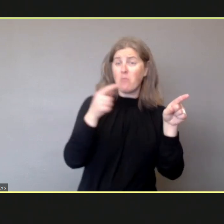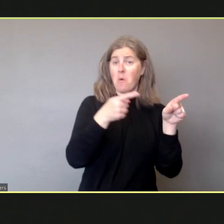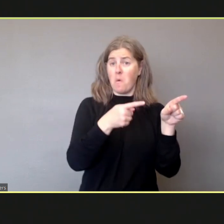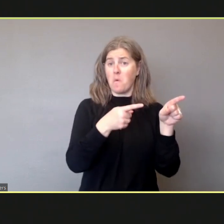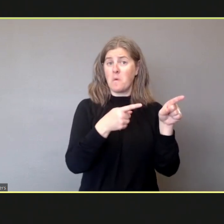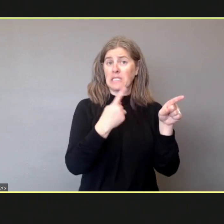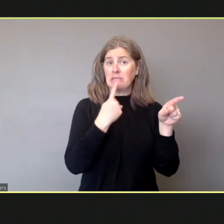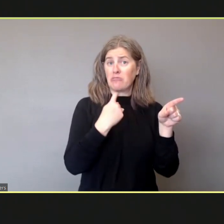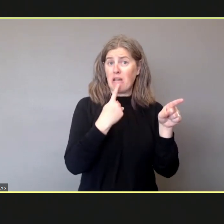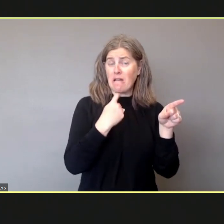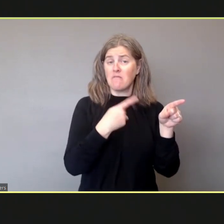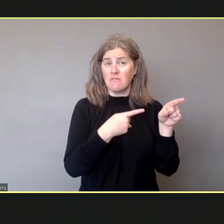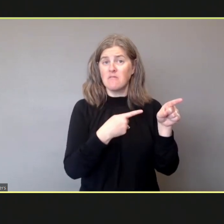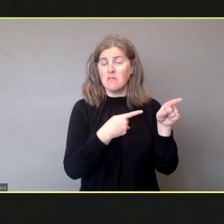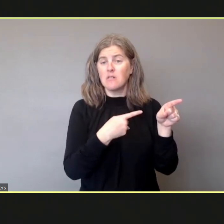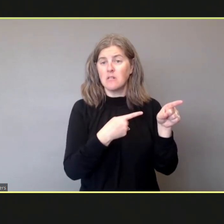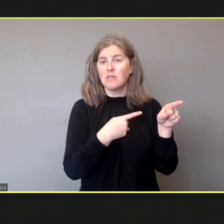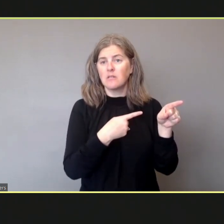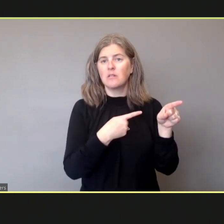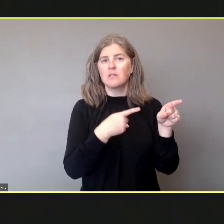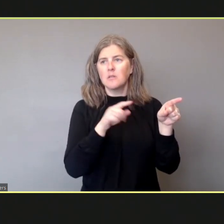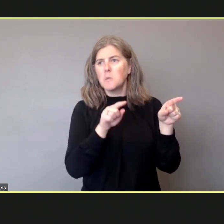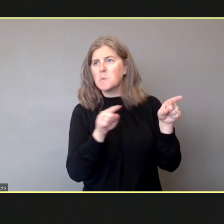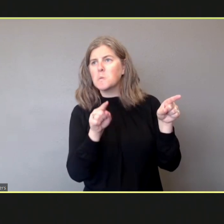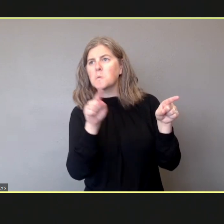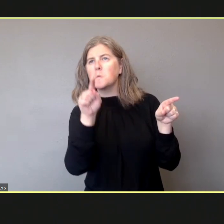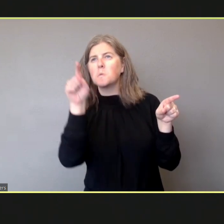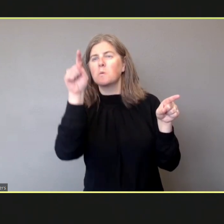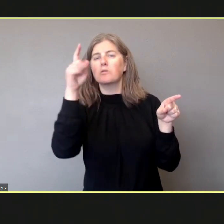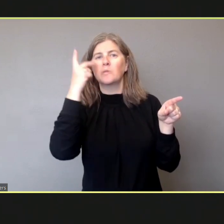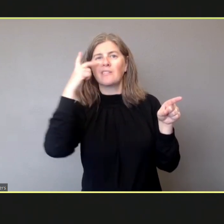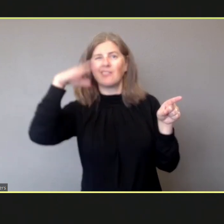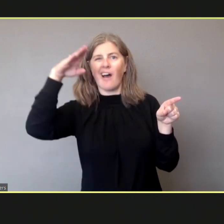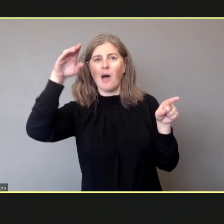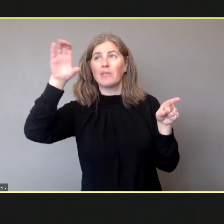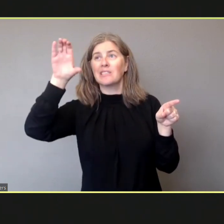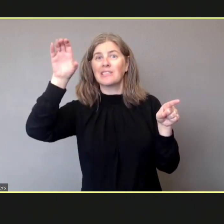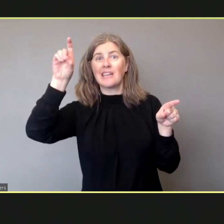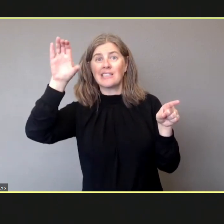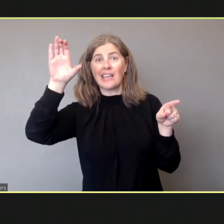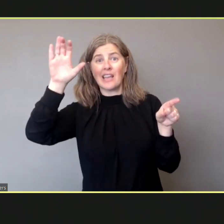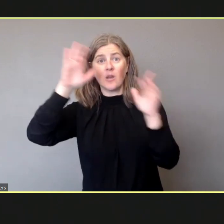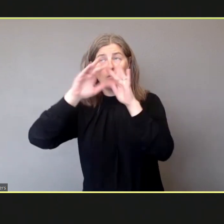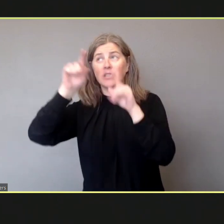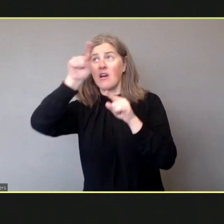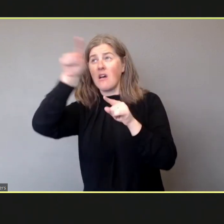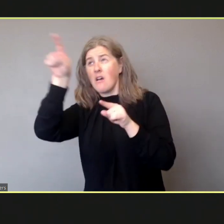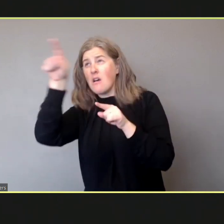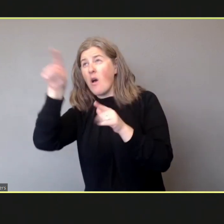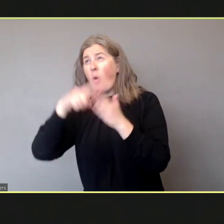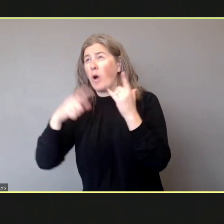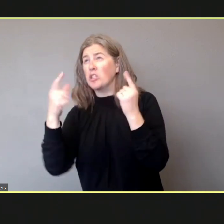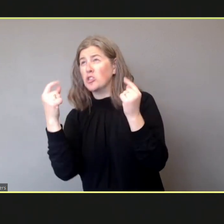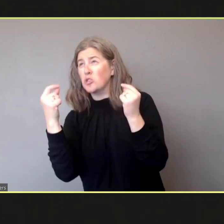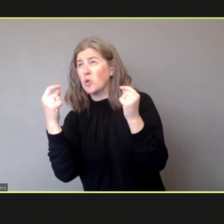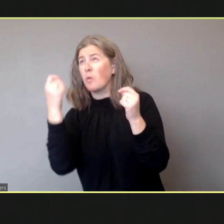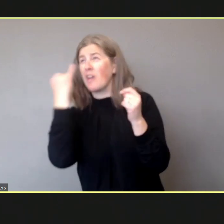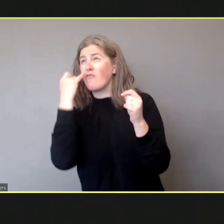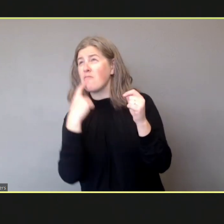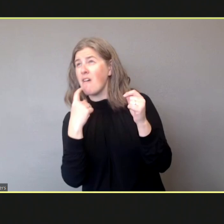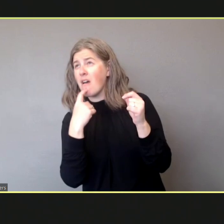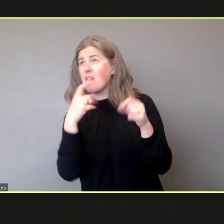is red, scrolling up to the top of that CDC website that talks about indoor